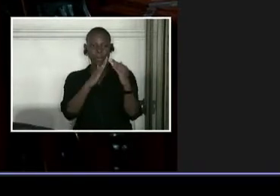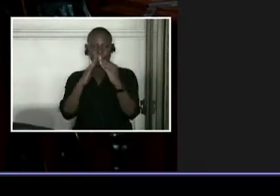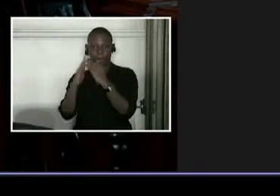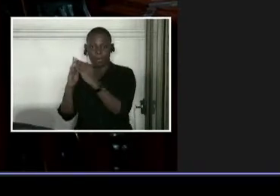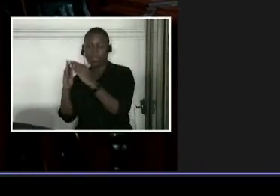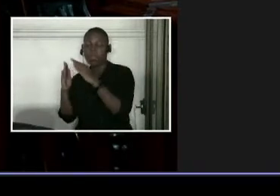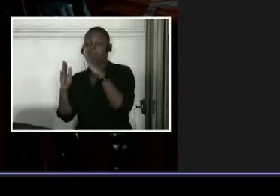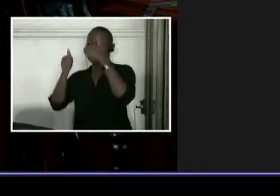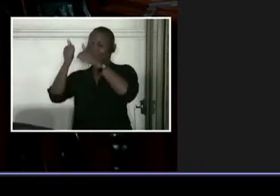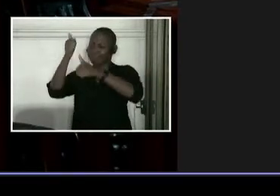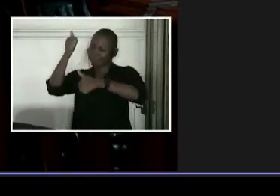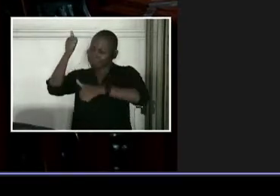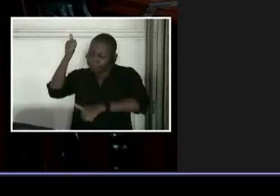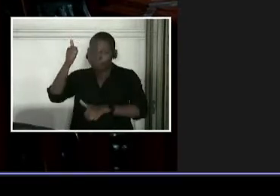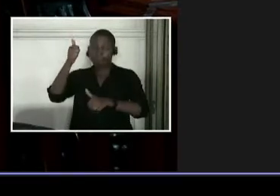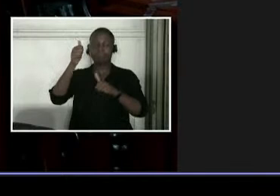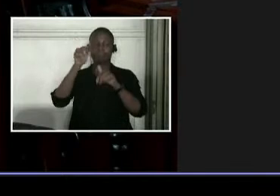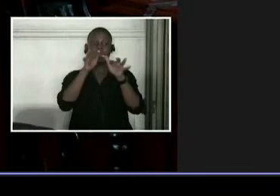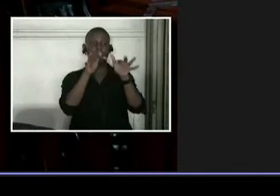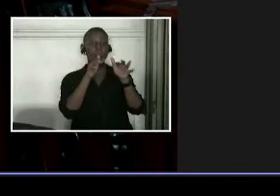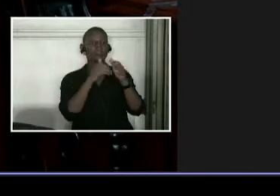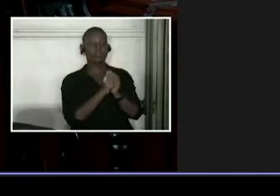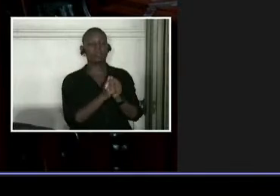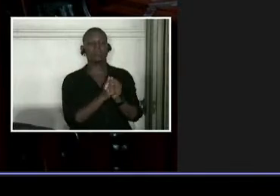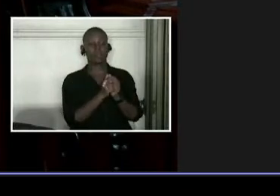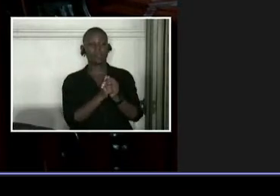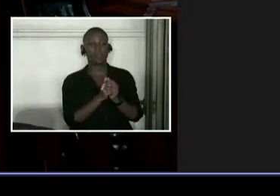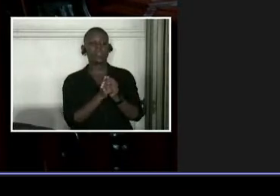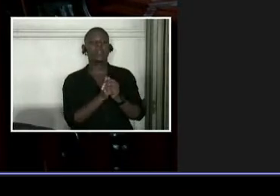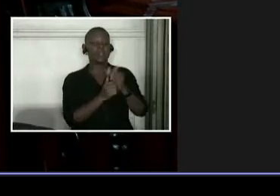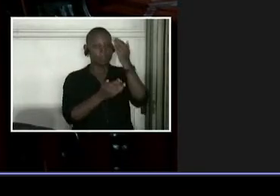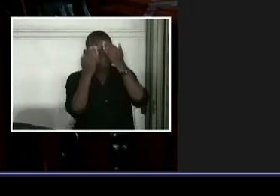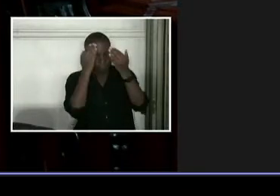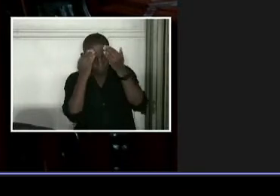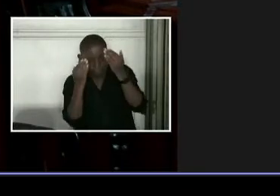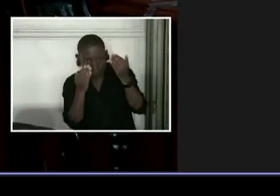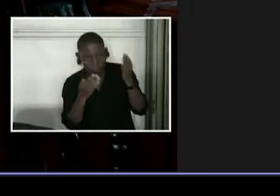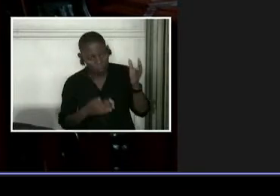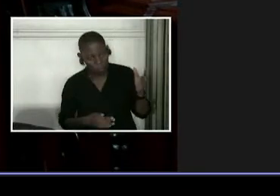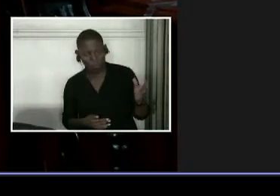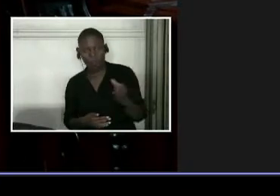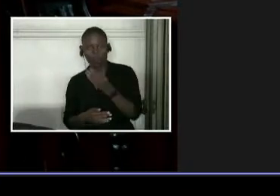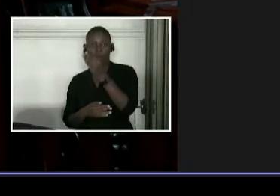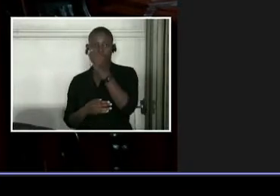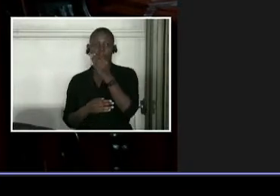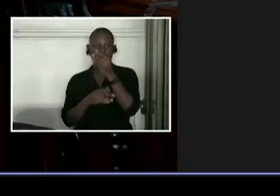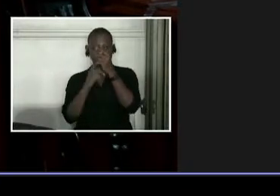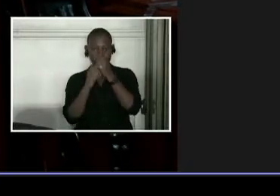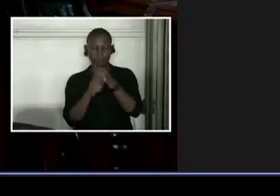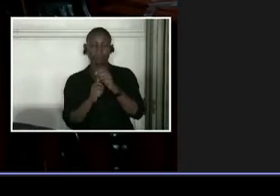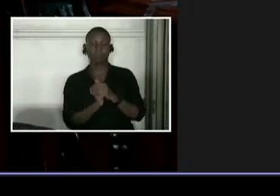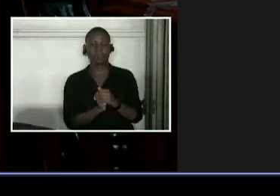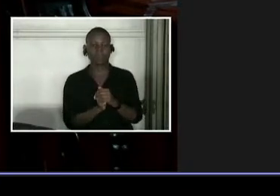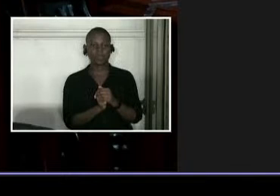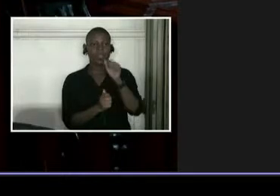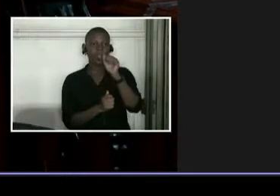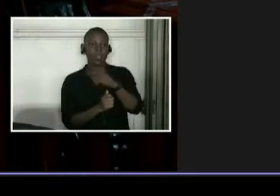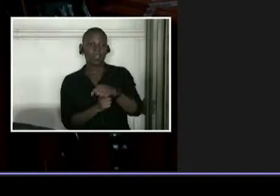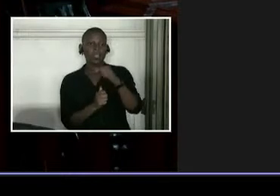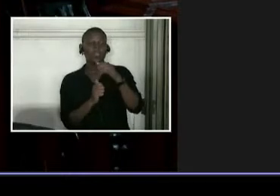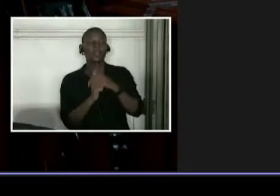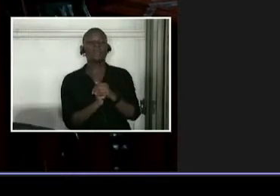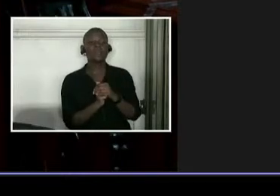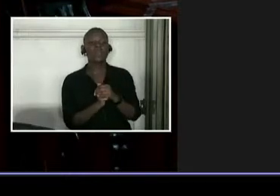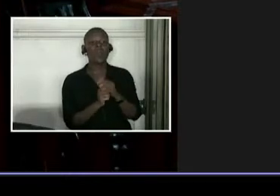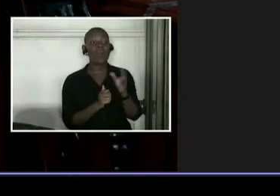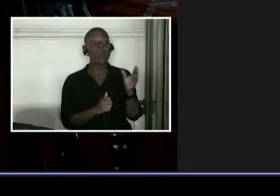gentlemen, ladies, comrades and compatriots. Honorable Chairperson, we extend our appreciation to the ordinary members